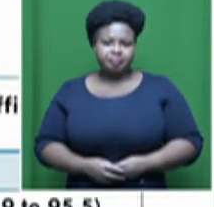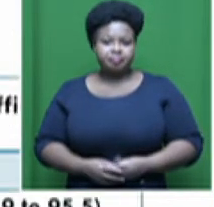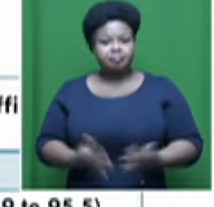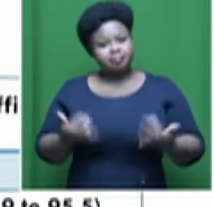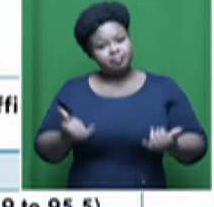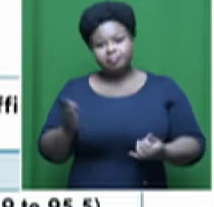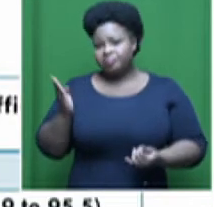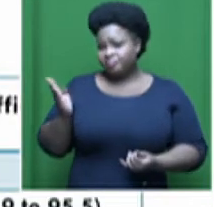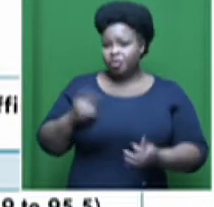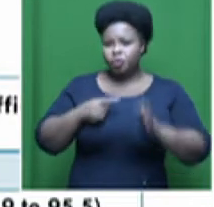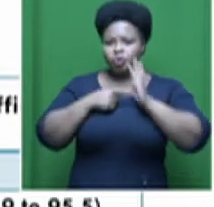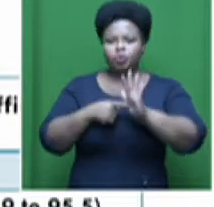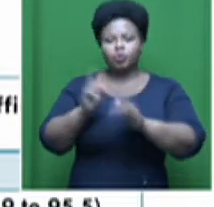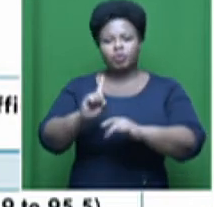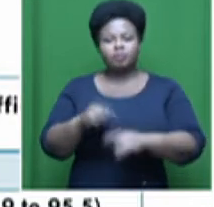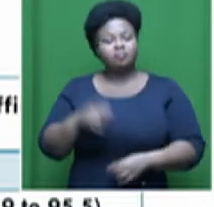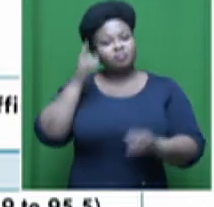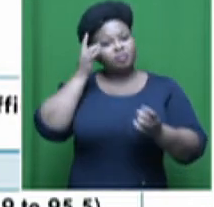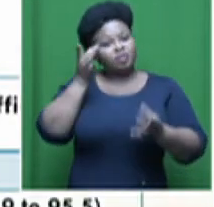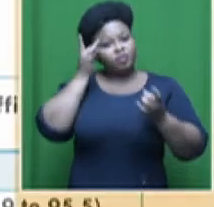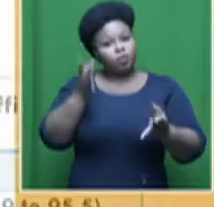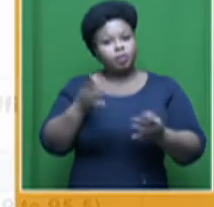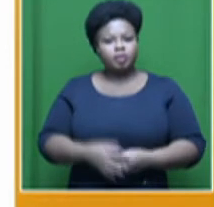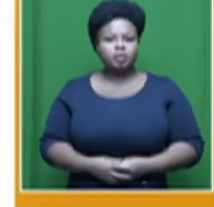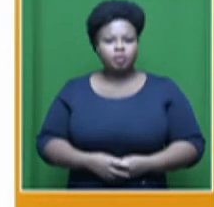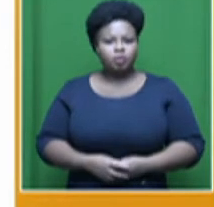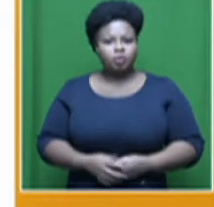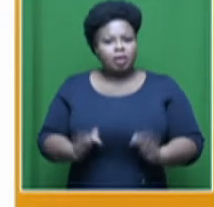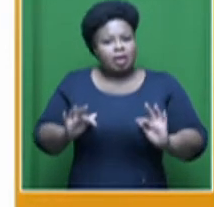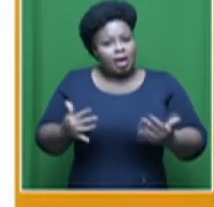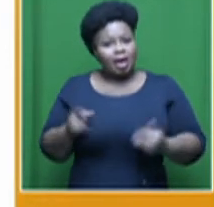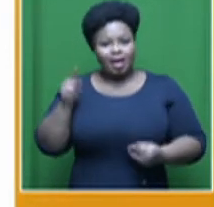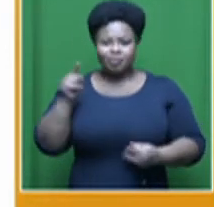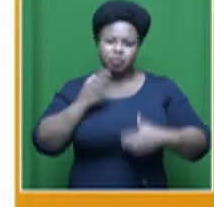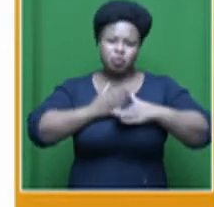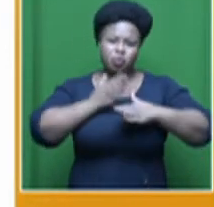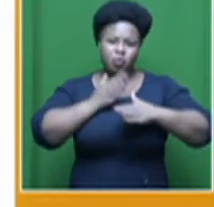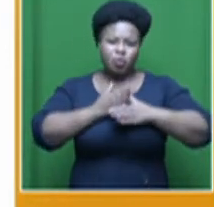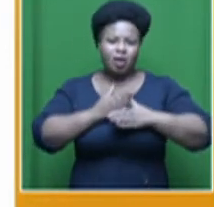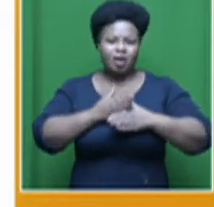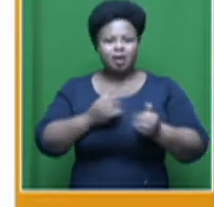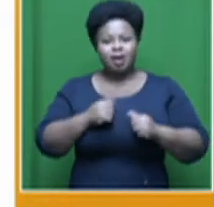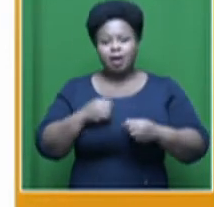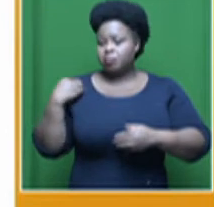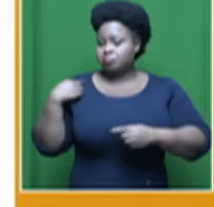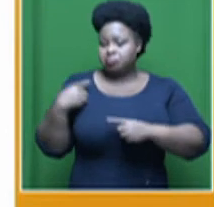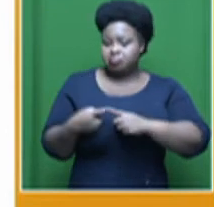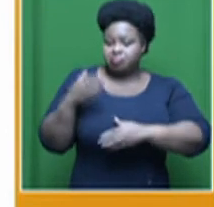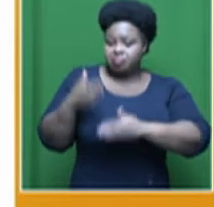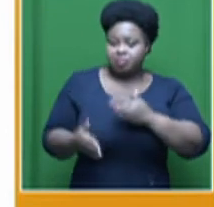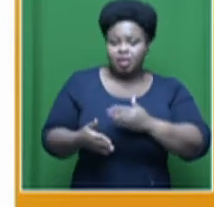So what I show you now is information as to how well this vaccine worked, at least until the 31st of October. And what the